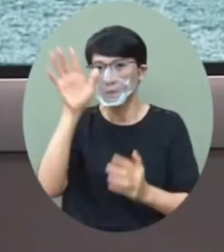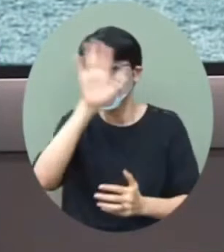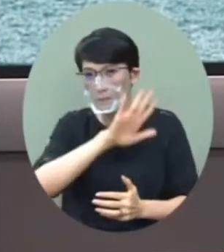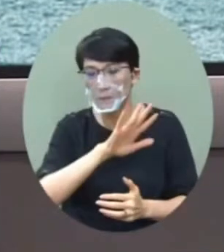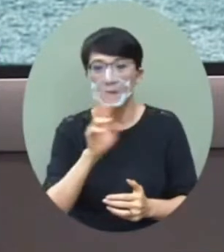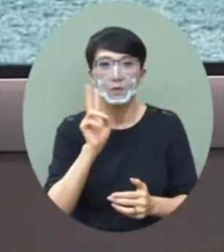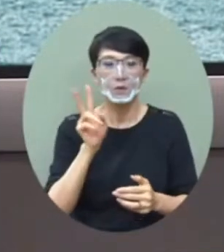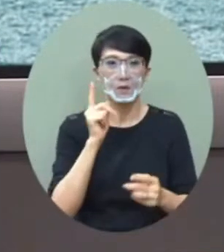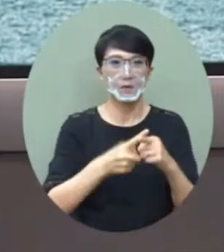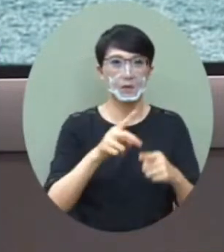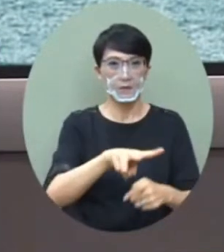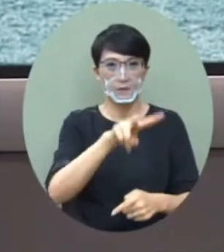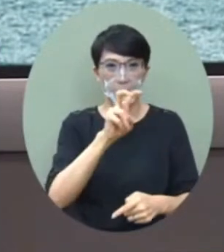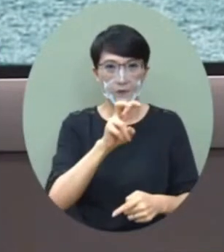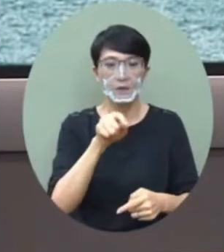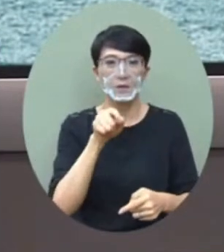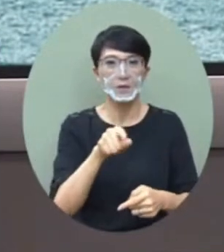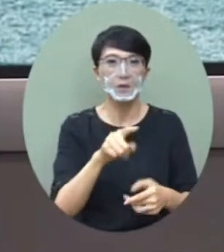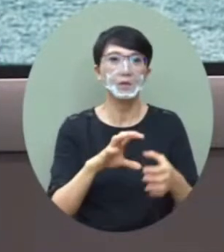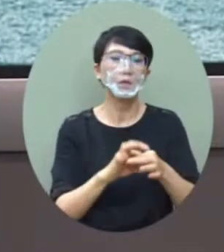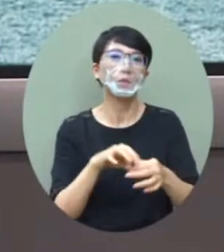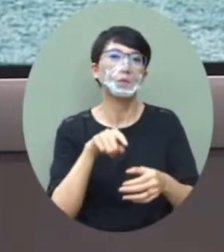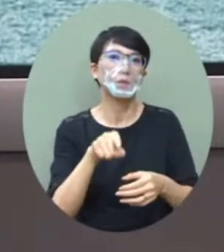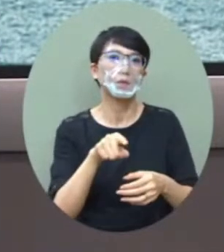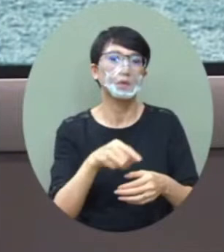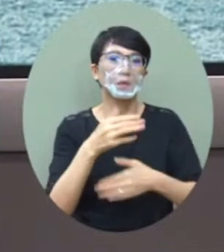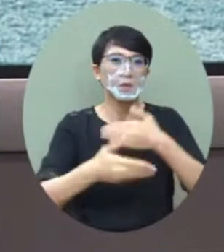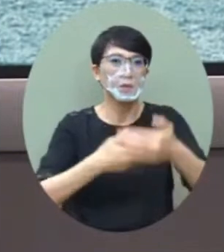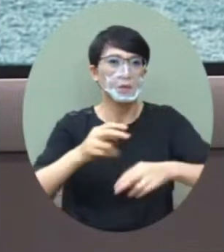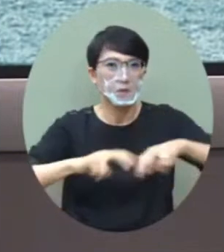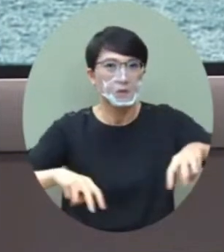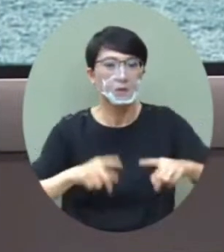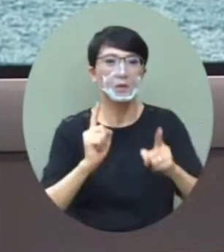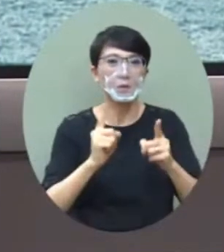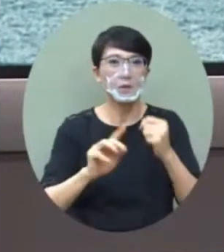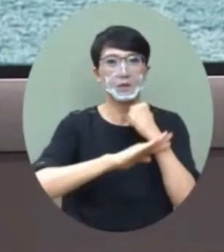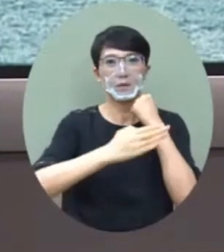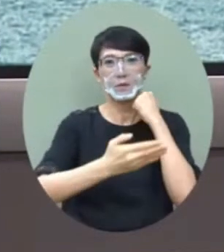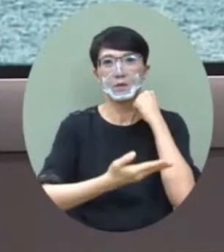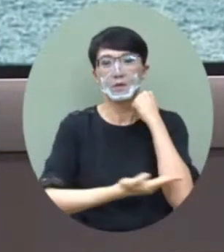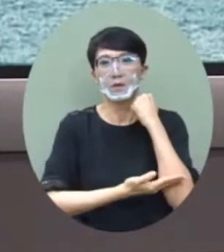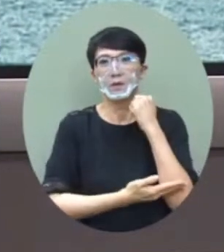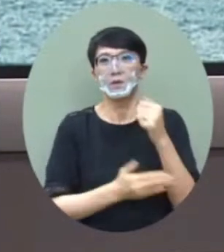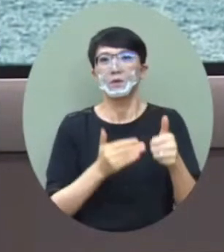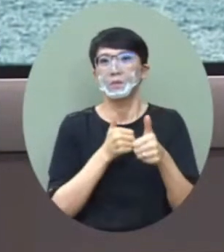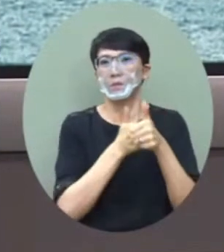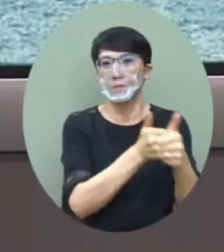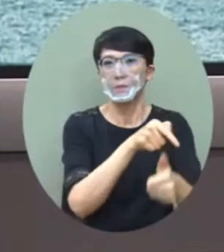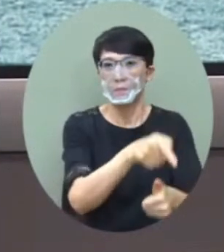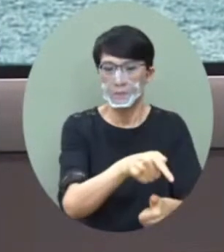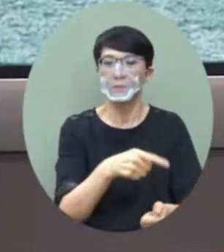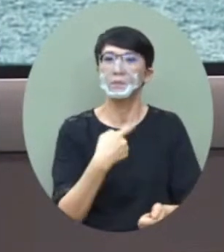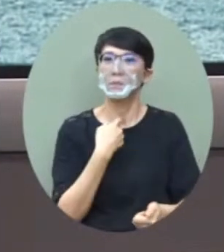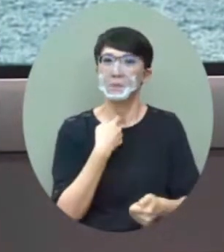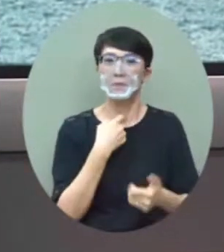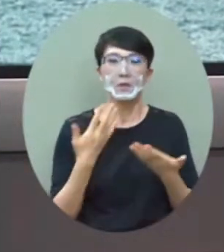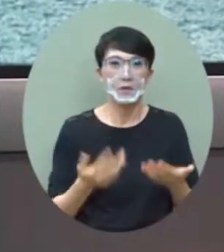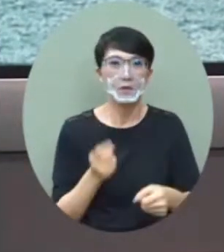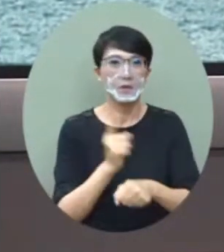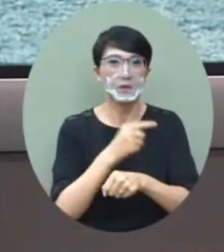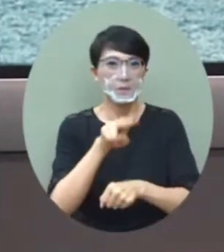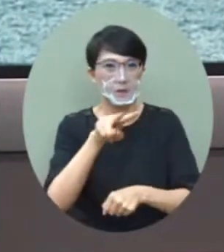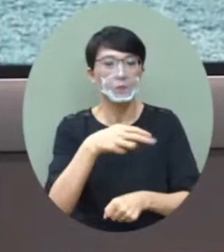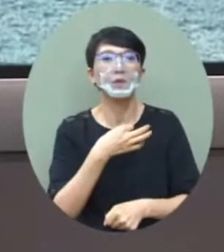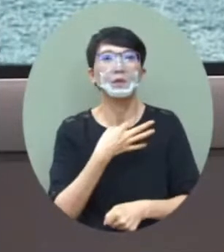which the relevant persons willfully provided false